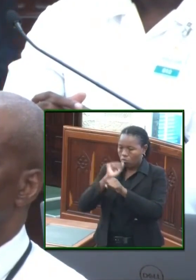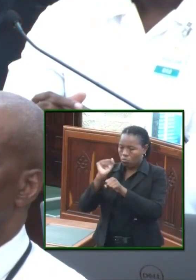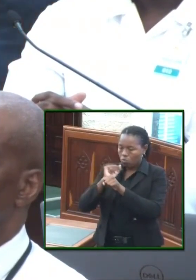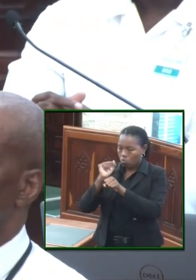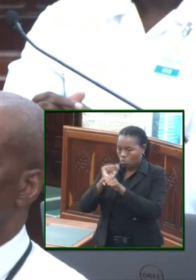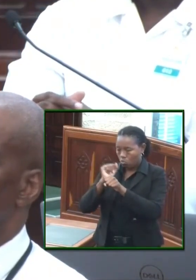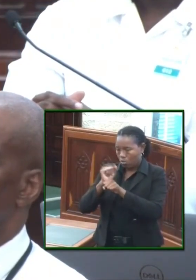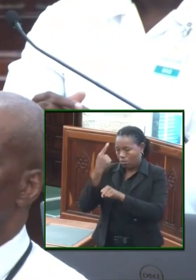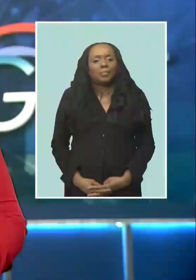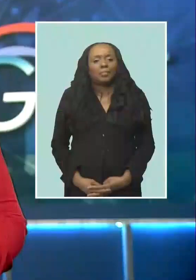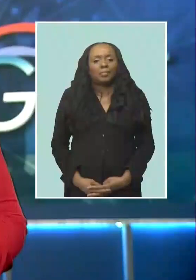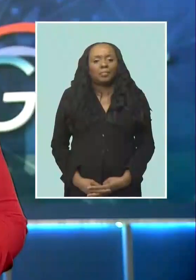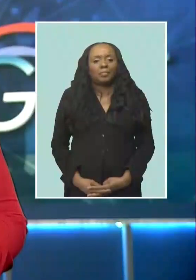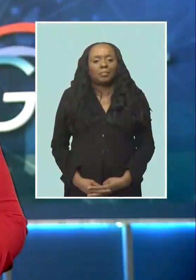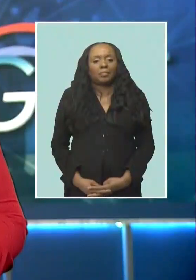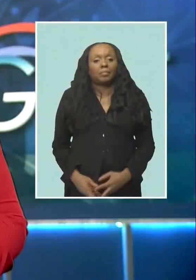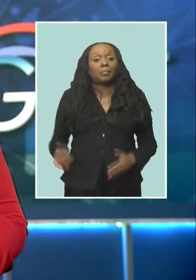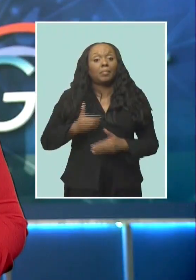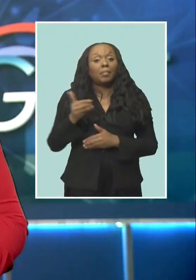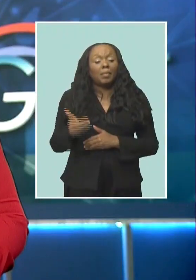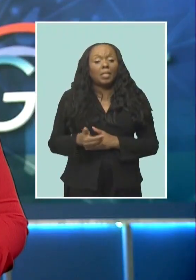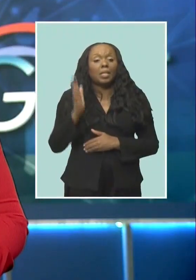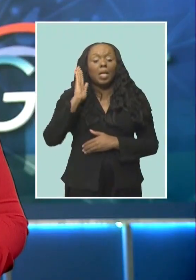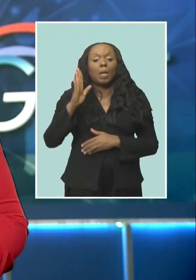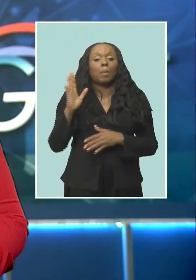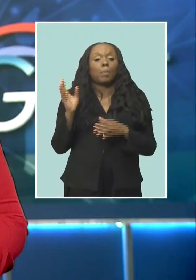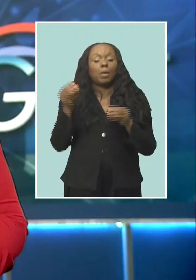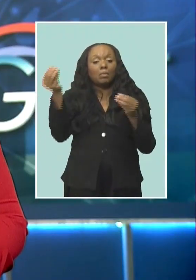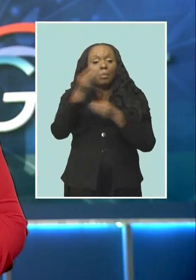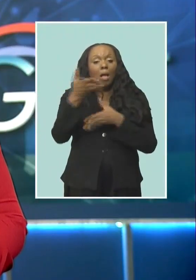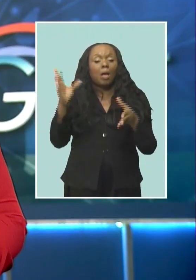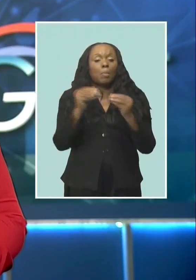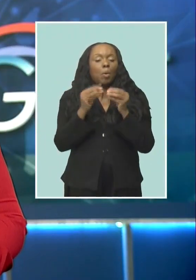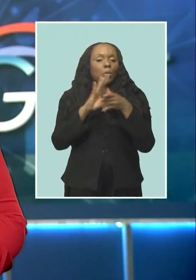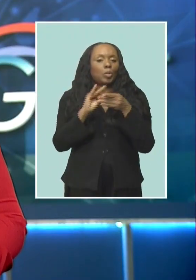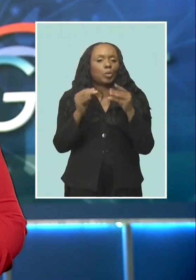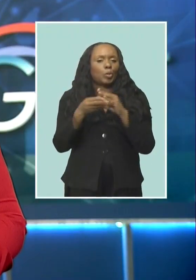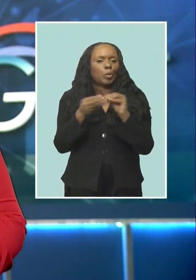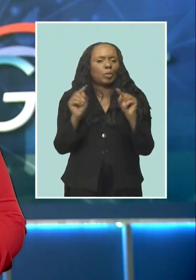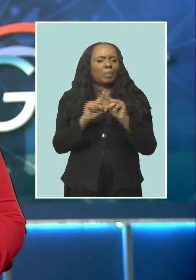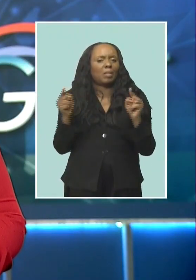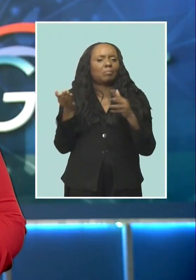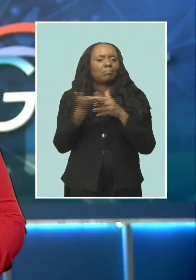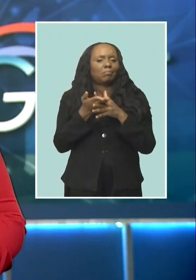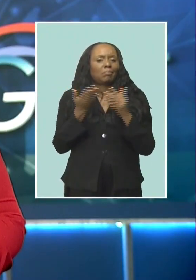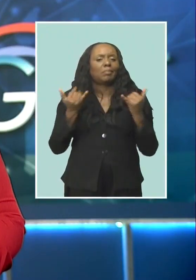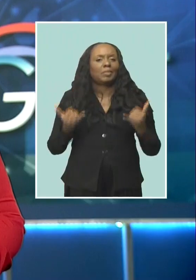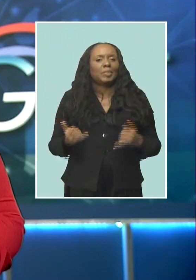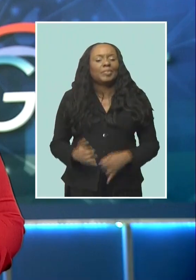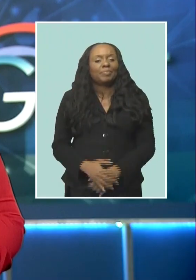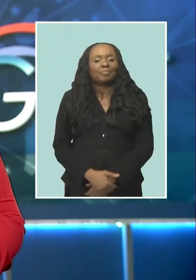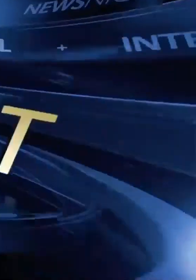particular project. Well, coming up, this year's sugar crop starts tomorrow.